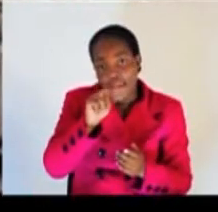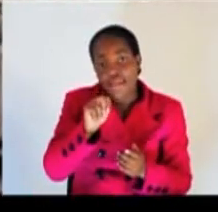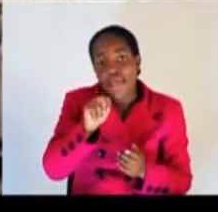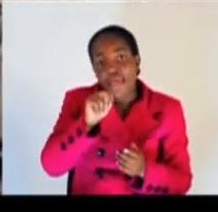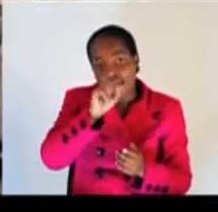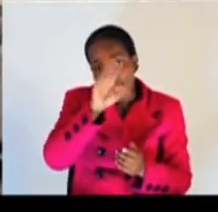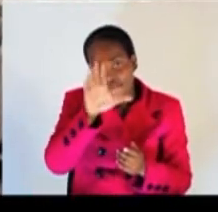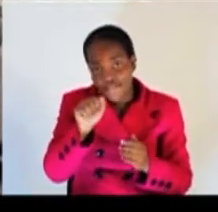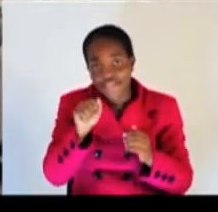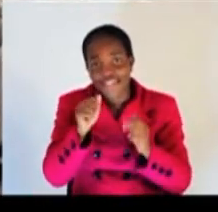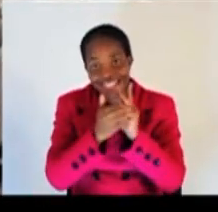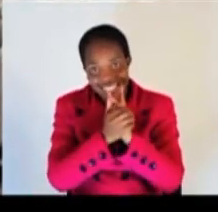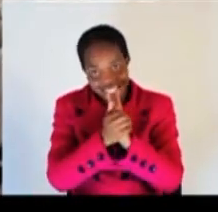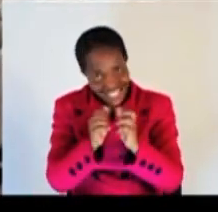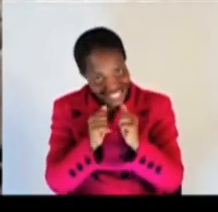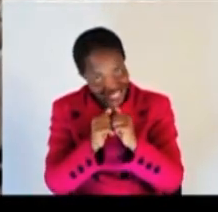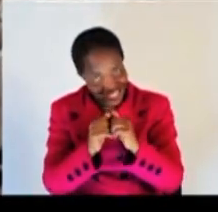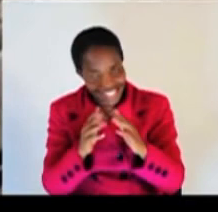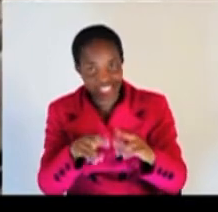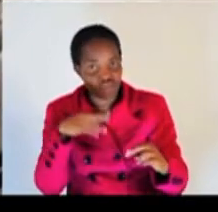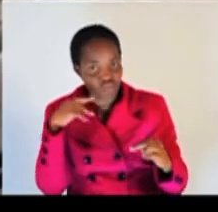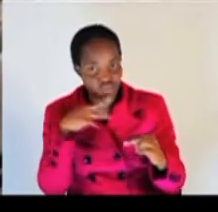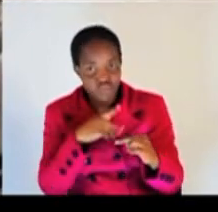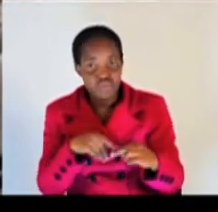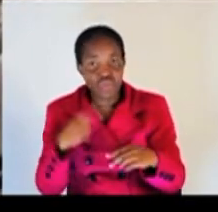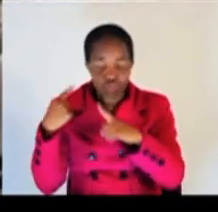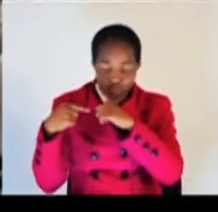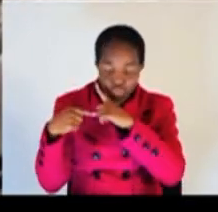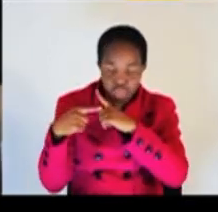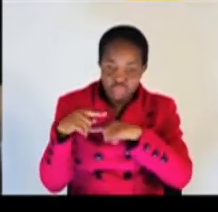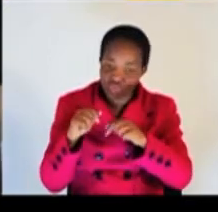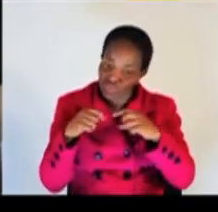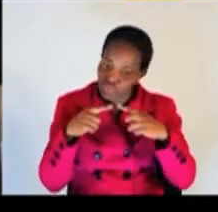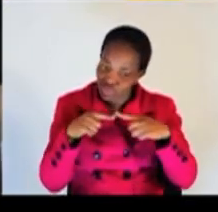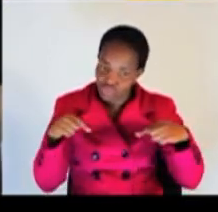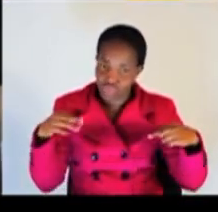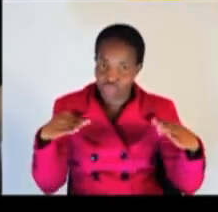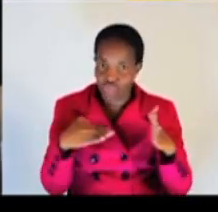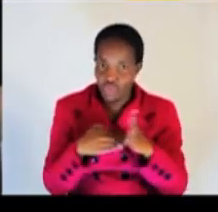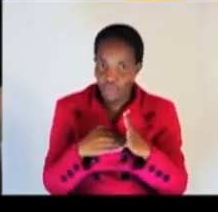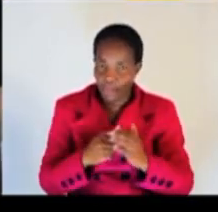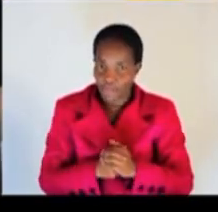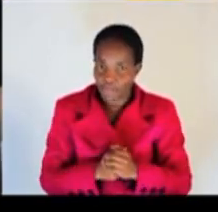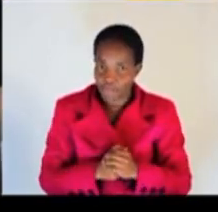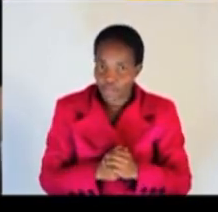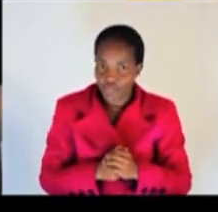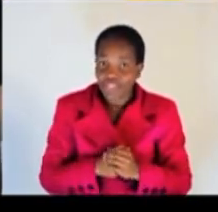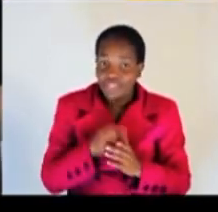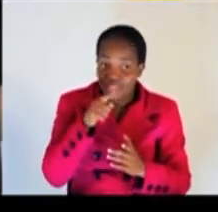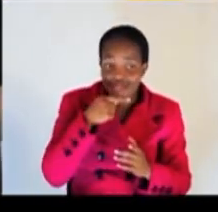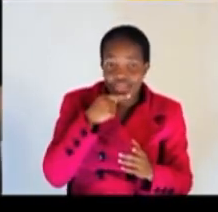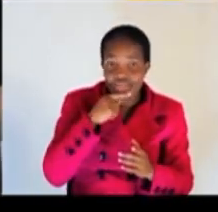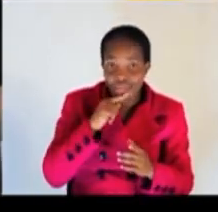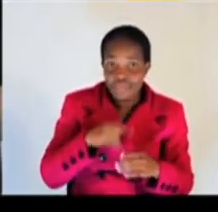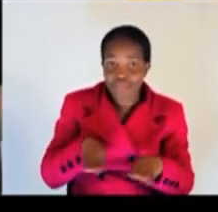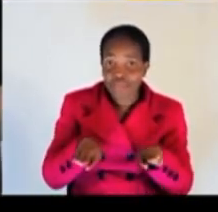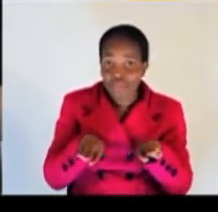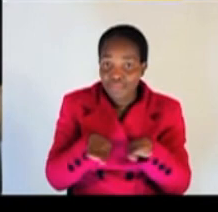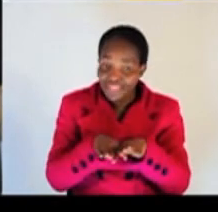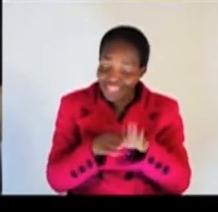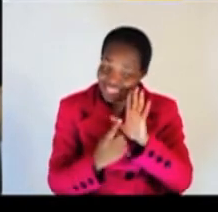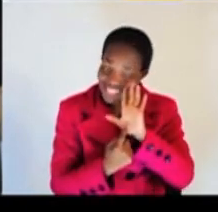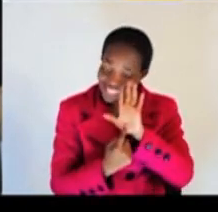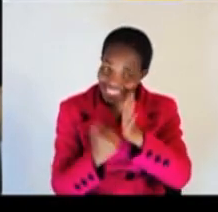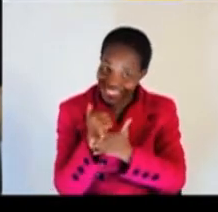Pan-African started their non-violent campaign to reverse apartheid. Mangaliso Sobukwe made his intention